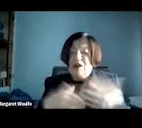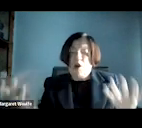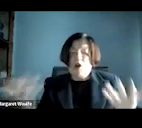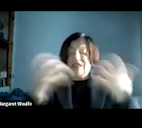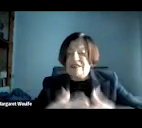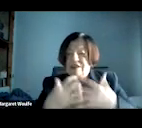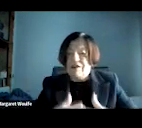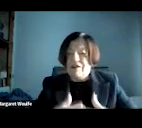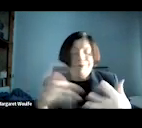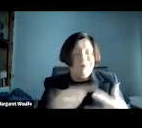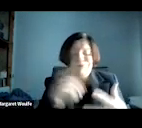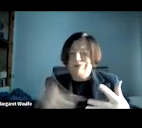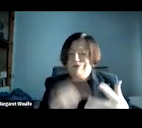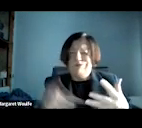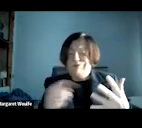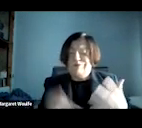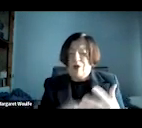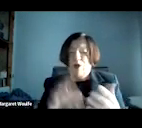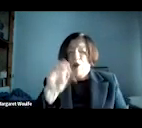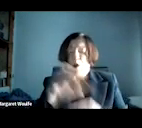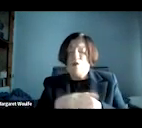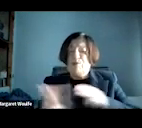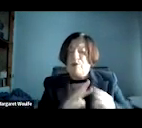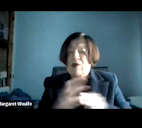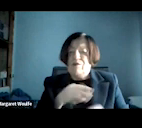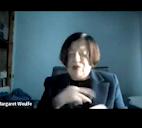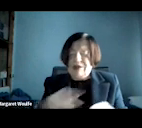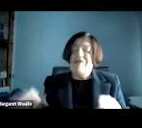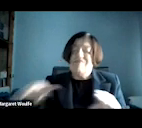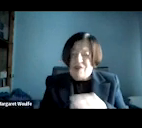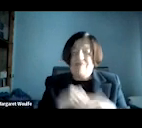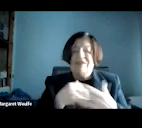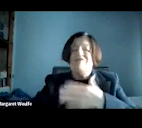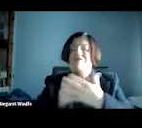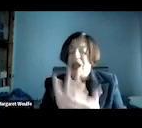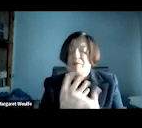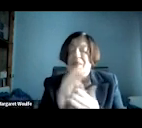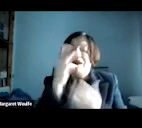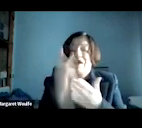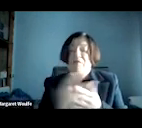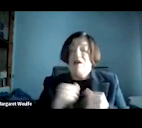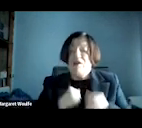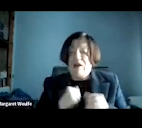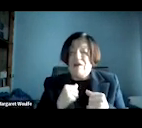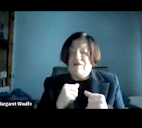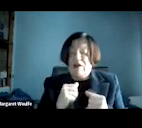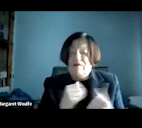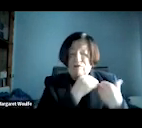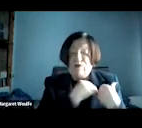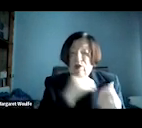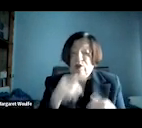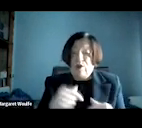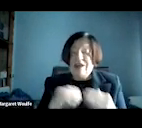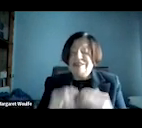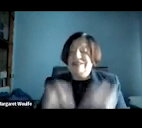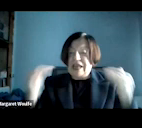technology, etc. Codes of practice, which we're heavily involved in developing as part of our remit, as part of our